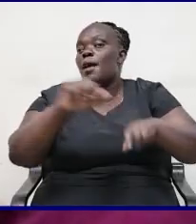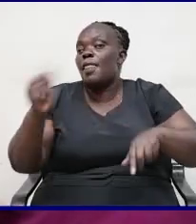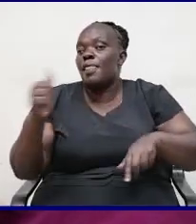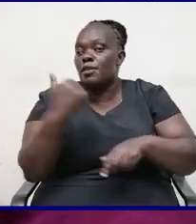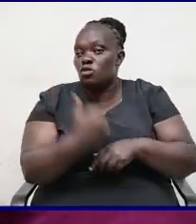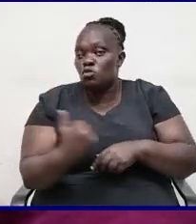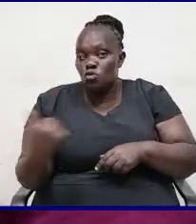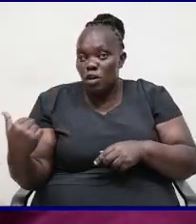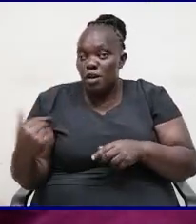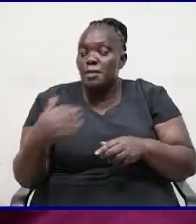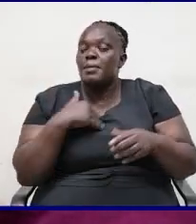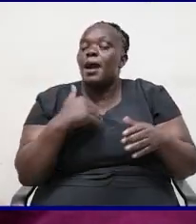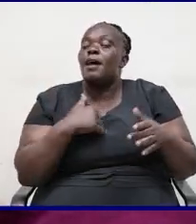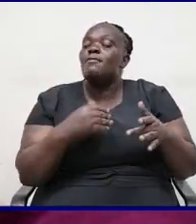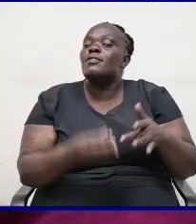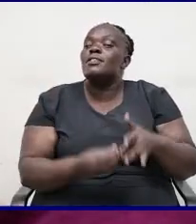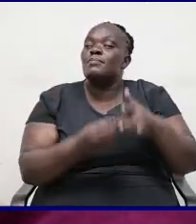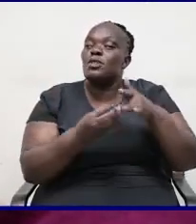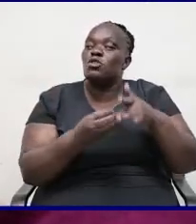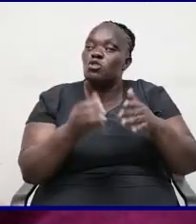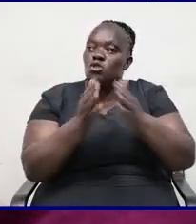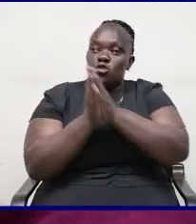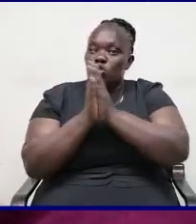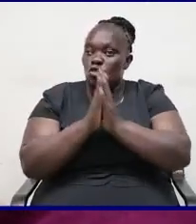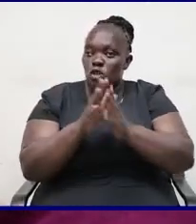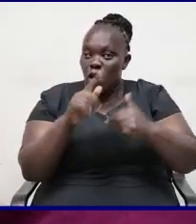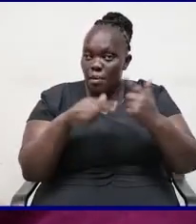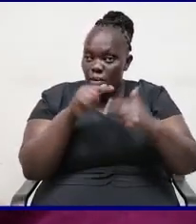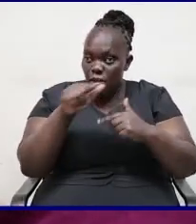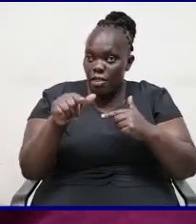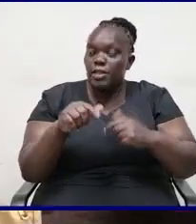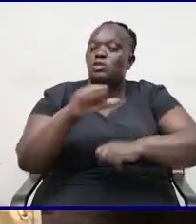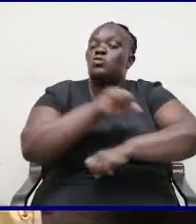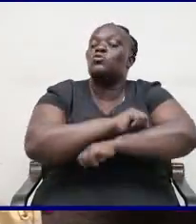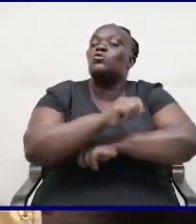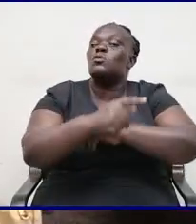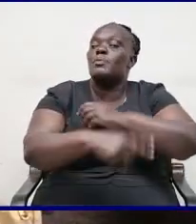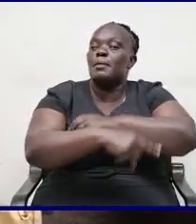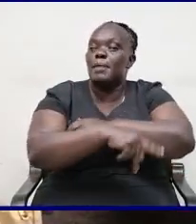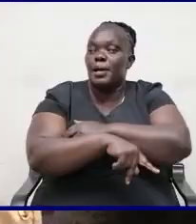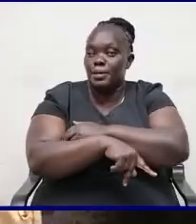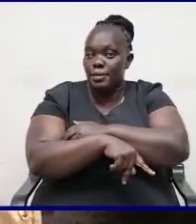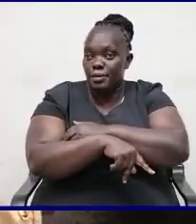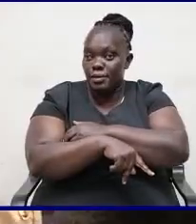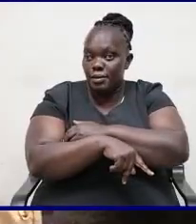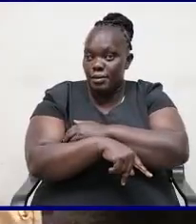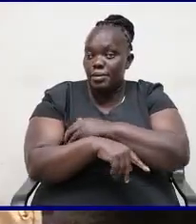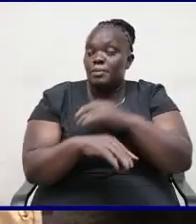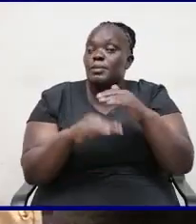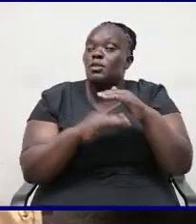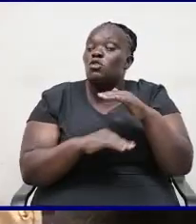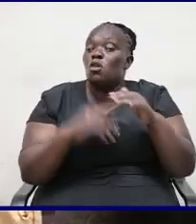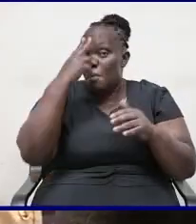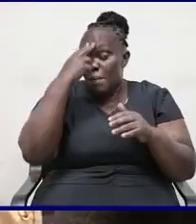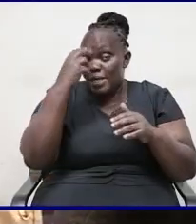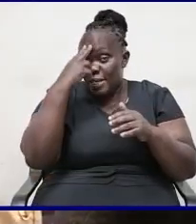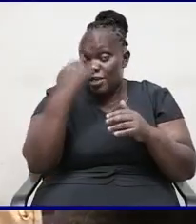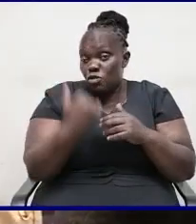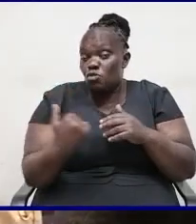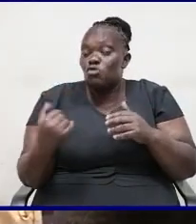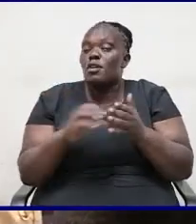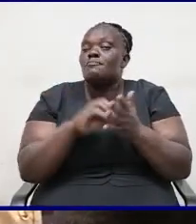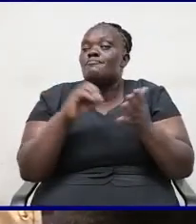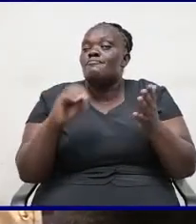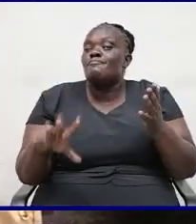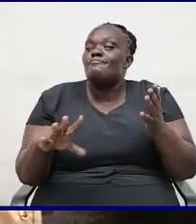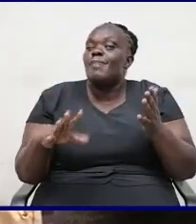children. But I think I have a very special story about that primary school. You know, the Mlasai children used to drop out of